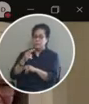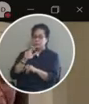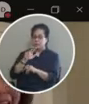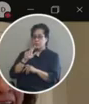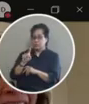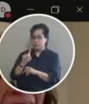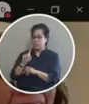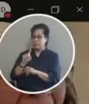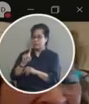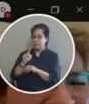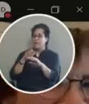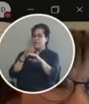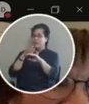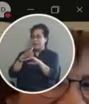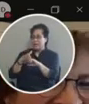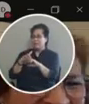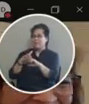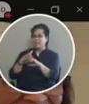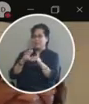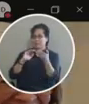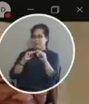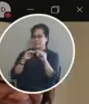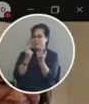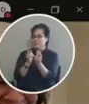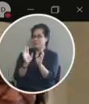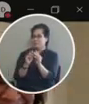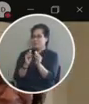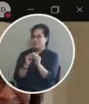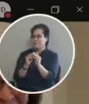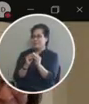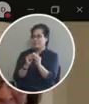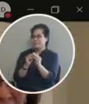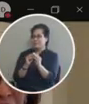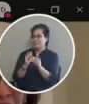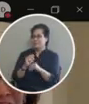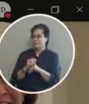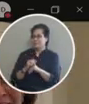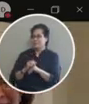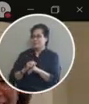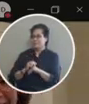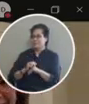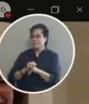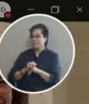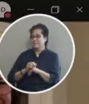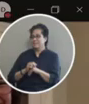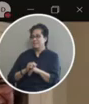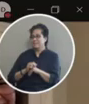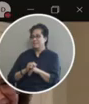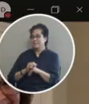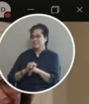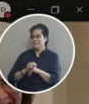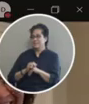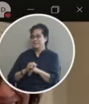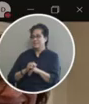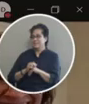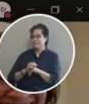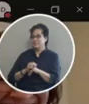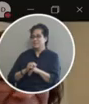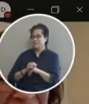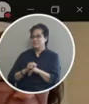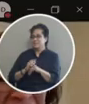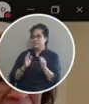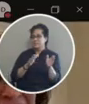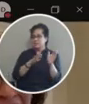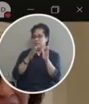31st, following the regular city council meeting. Hook 'em horns. Are we going to go